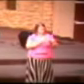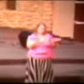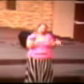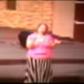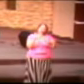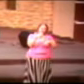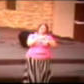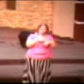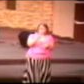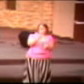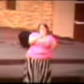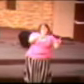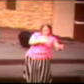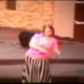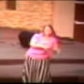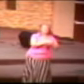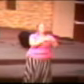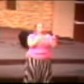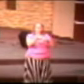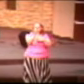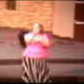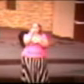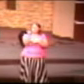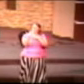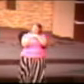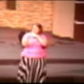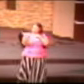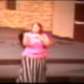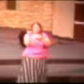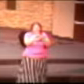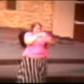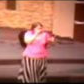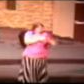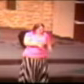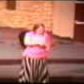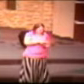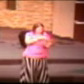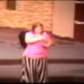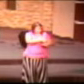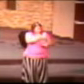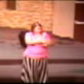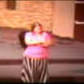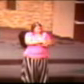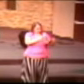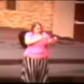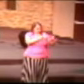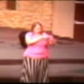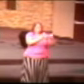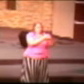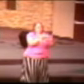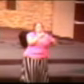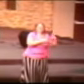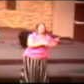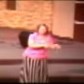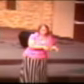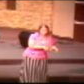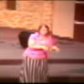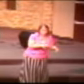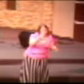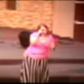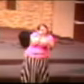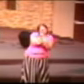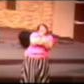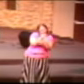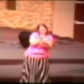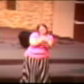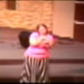have called a person, but God always calls that person to form a people. Think about Abraham. Genesis 12,